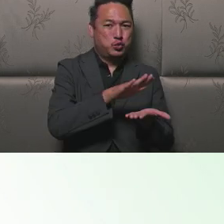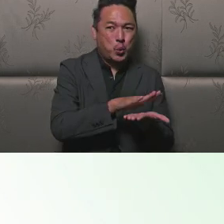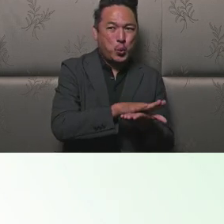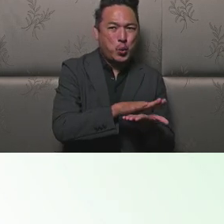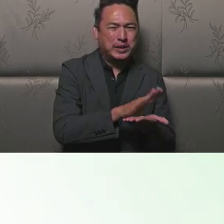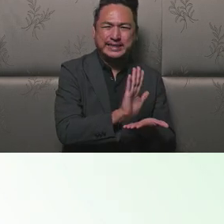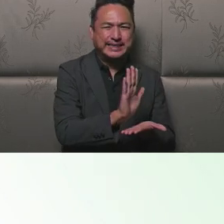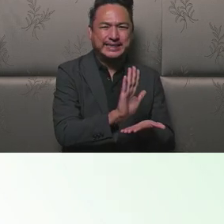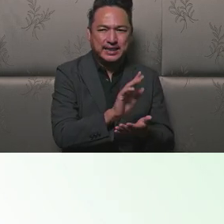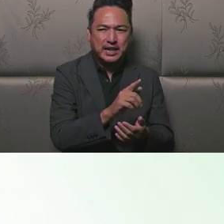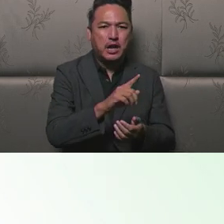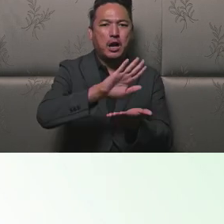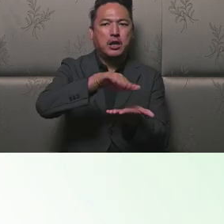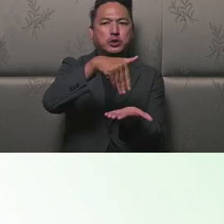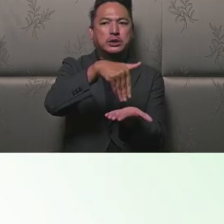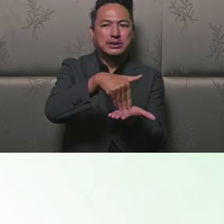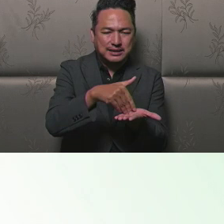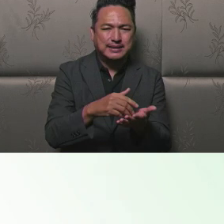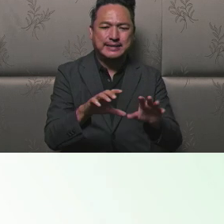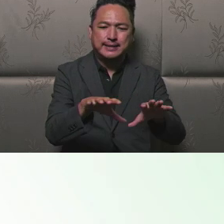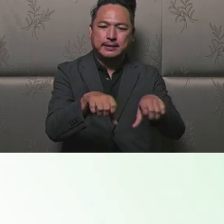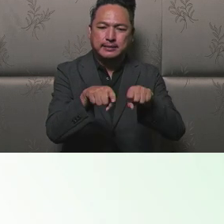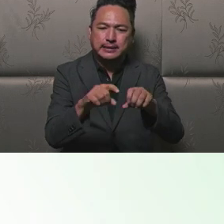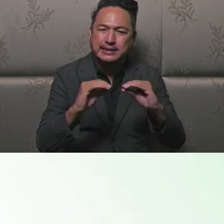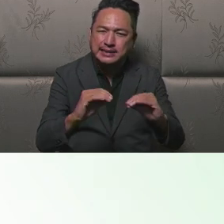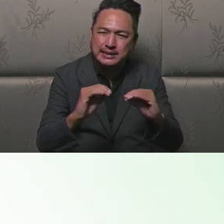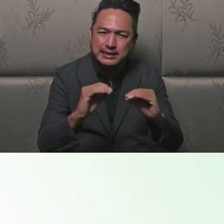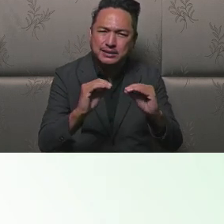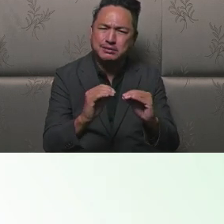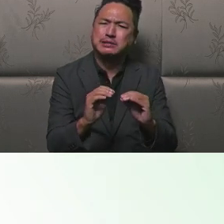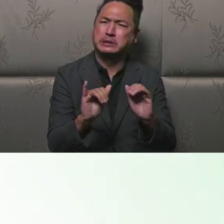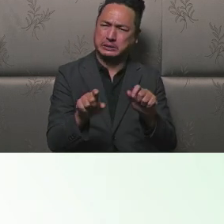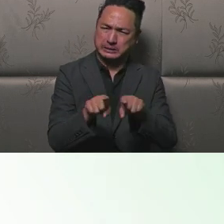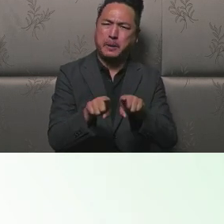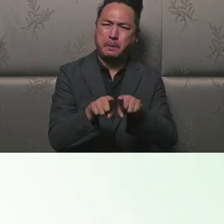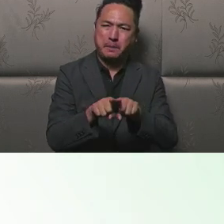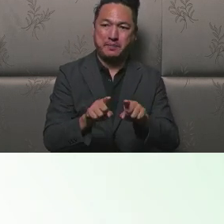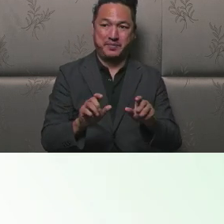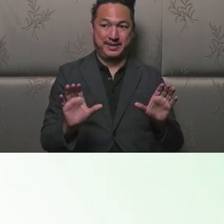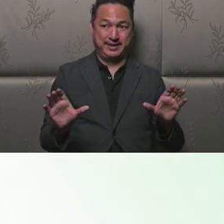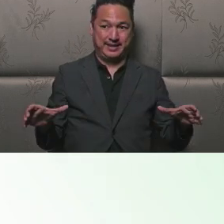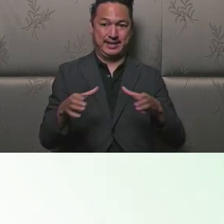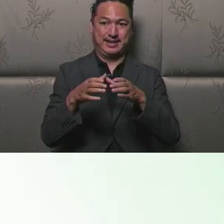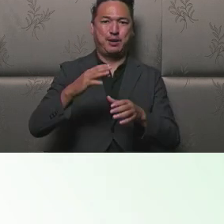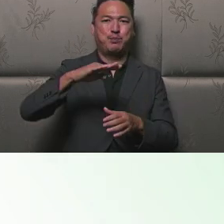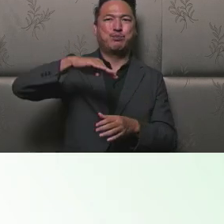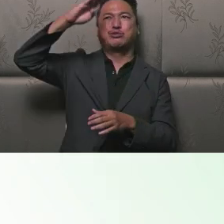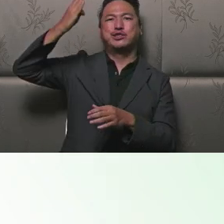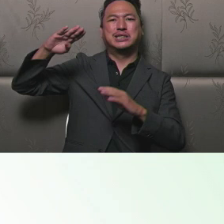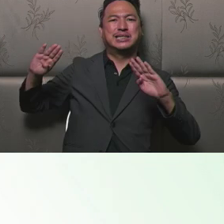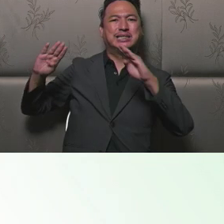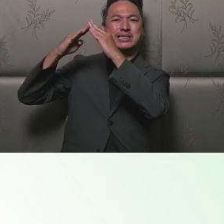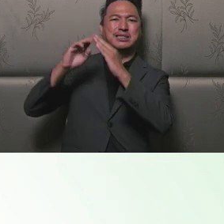kinds of classes. The Sanyog Education and the placebo approach as a community-based